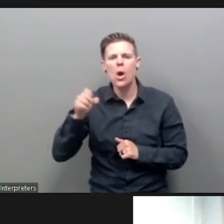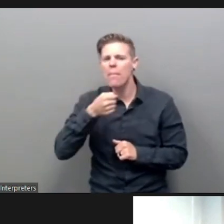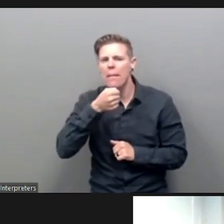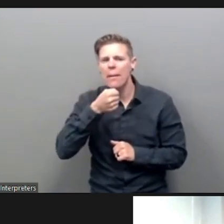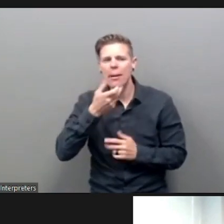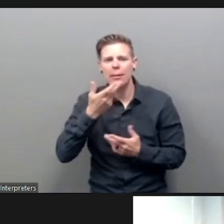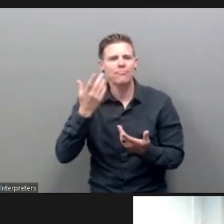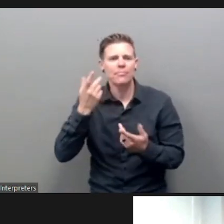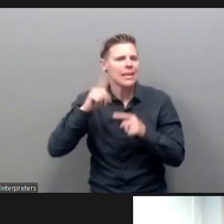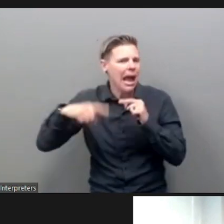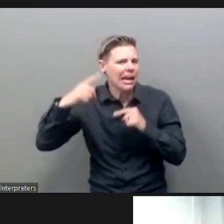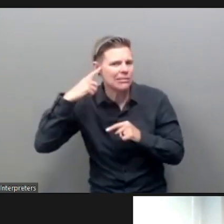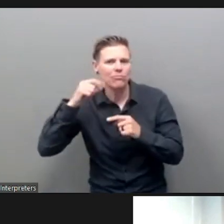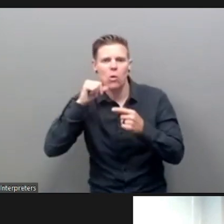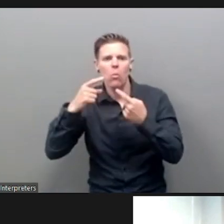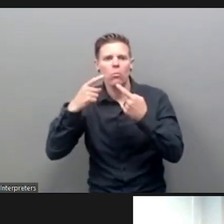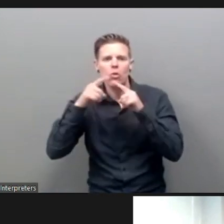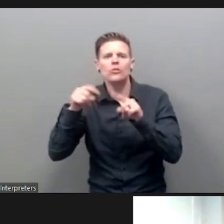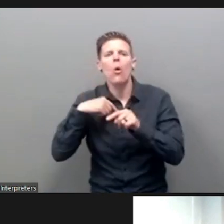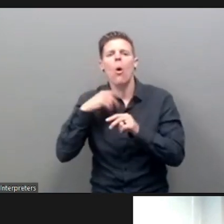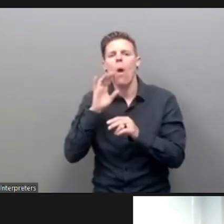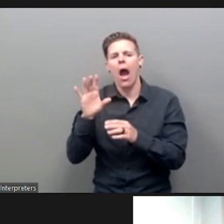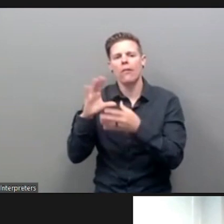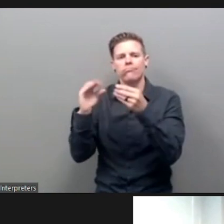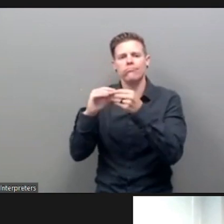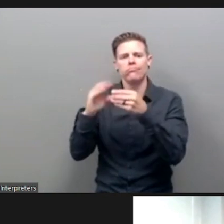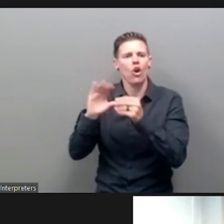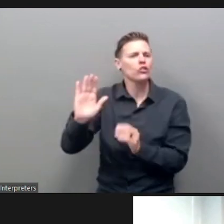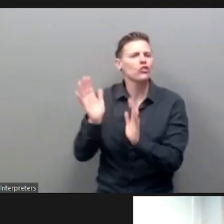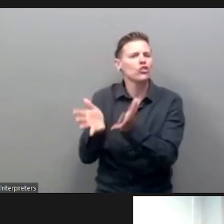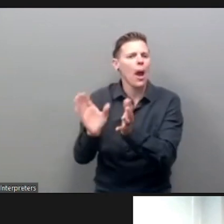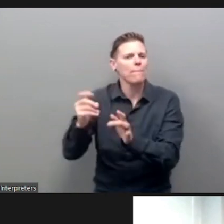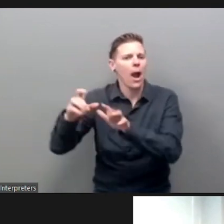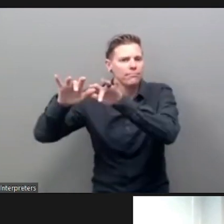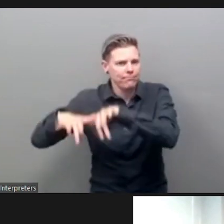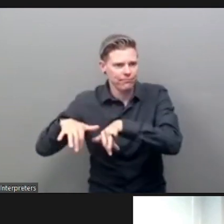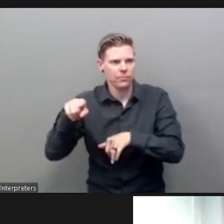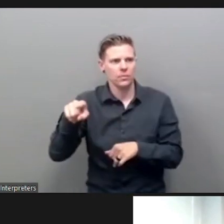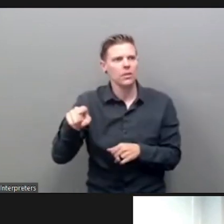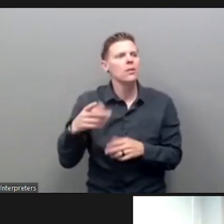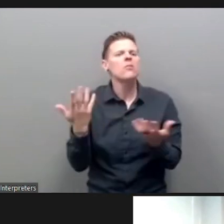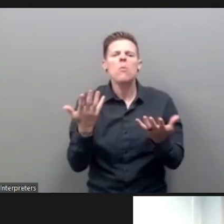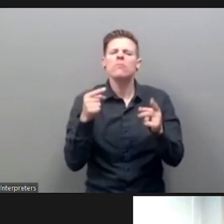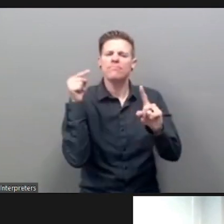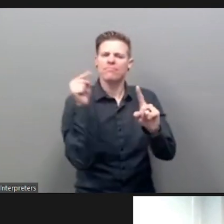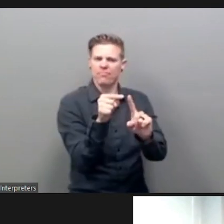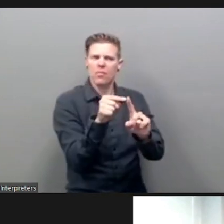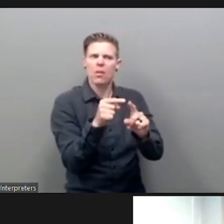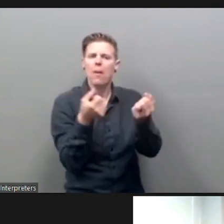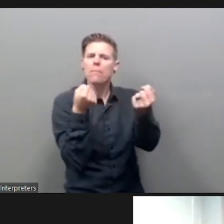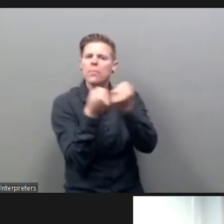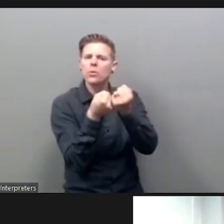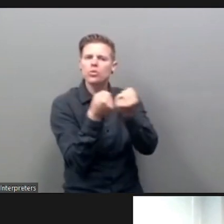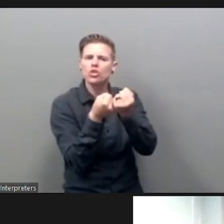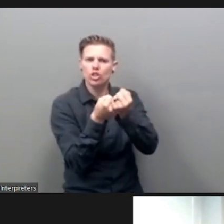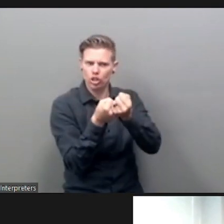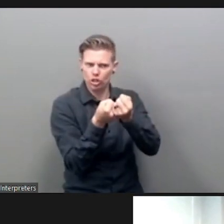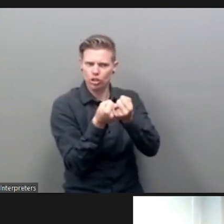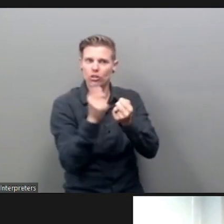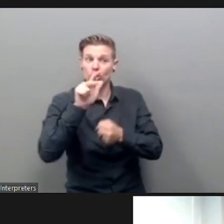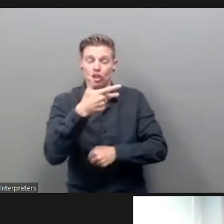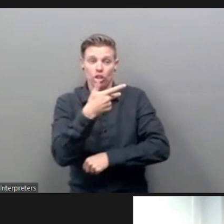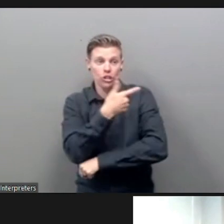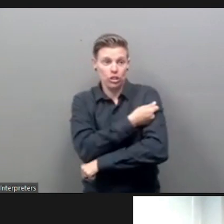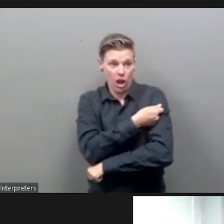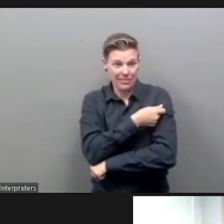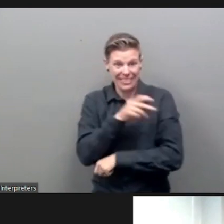after that, but a couple quick questions about the booster shots. First question is, this morning, somebody from our DOH comms team told